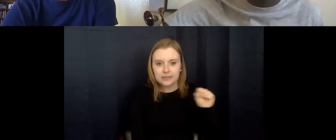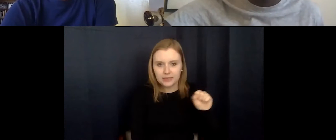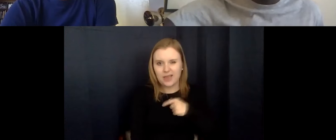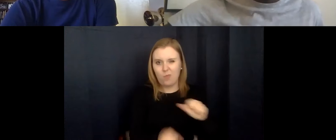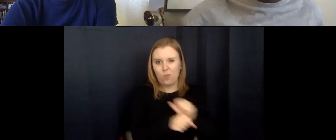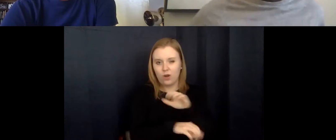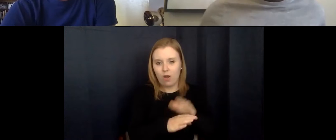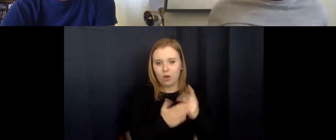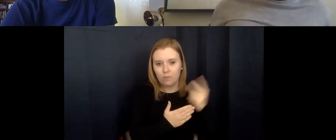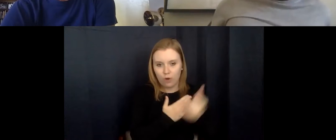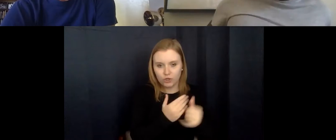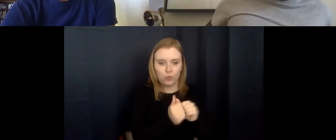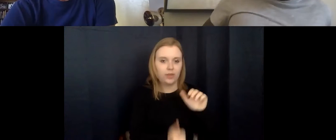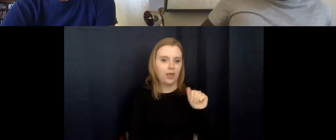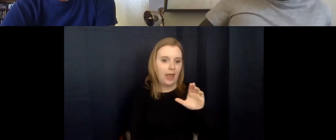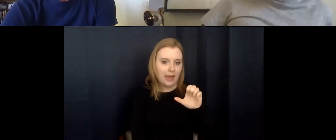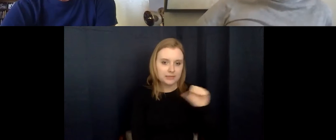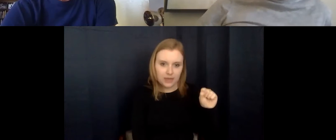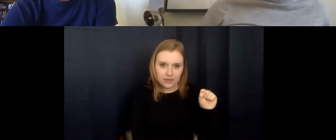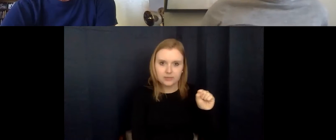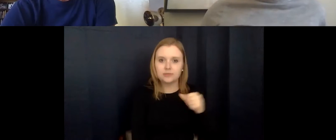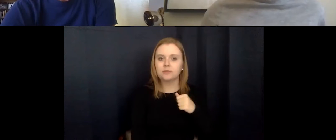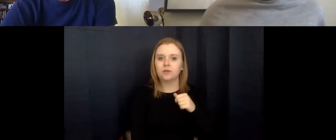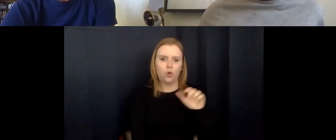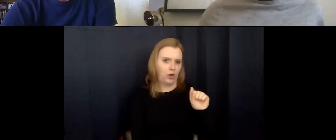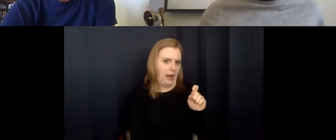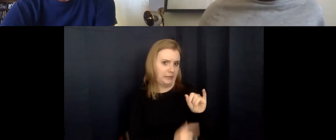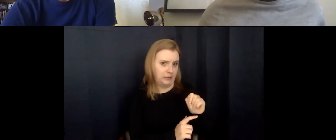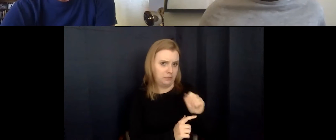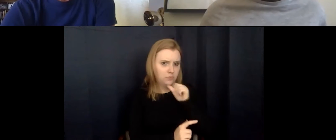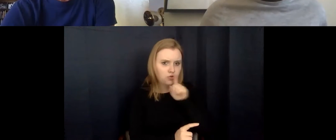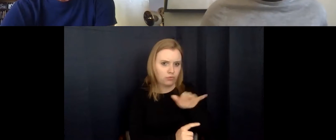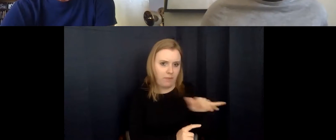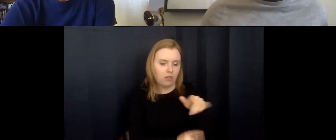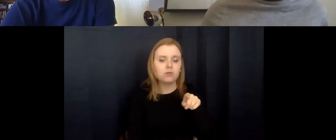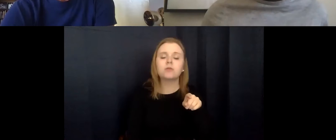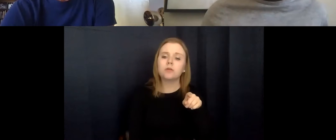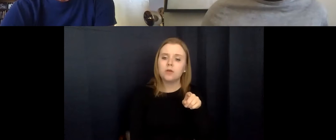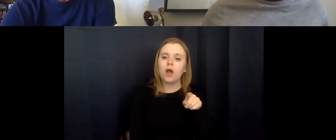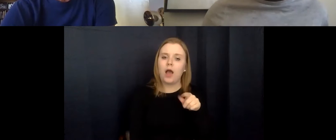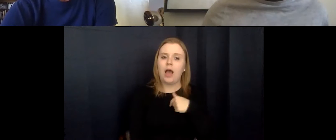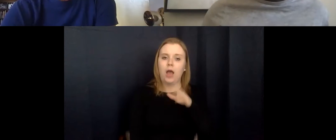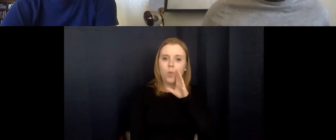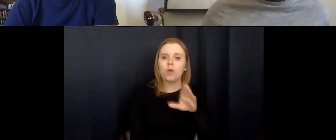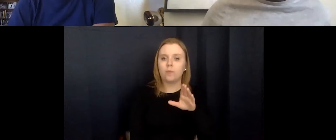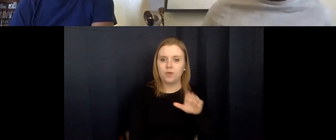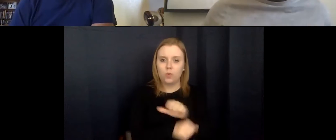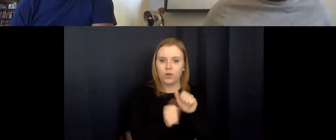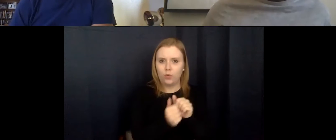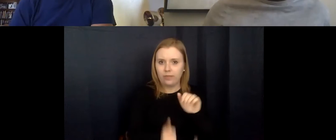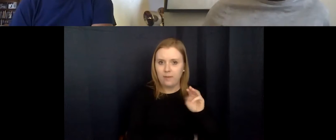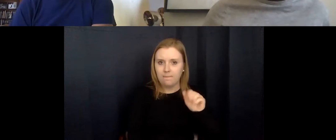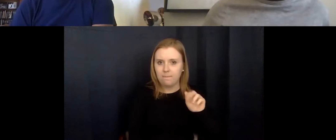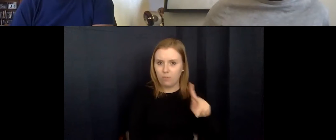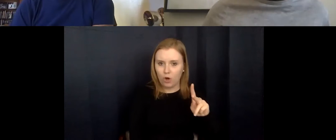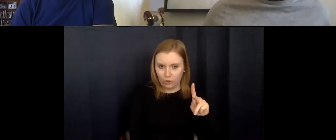Access Dance starting. I'll be in the theater with them for the next 2 weeks. A new piece by Mark Brew